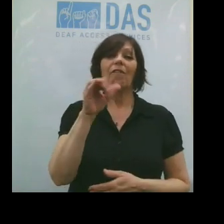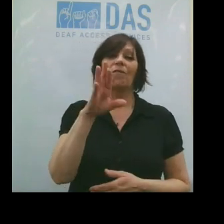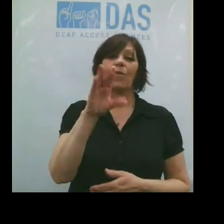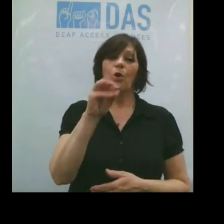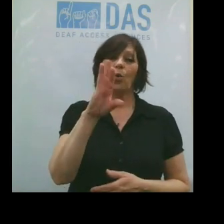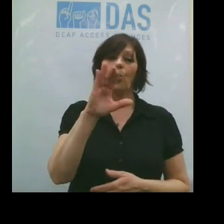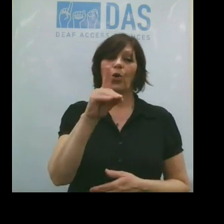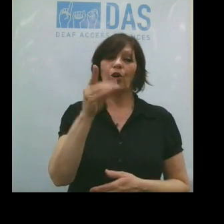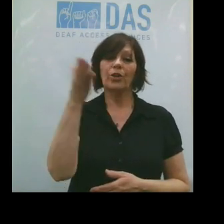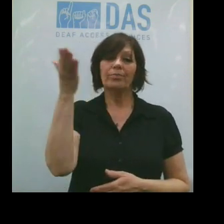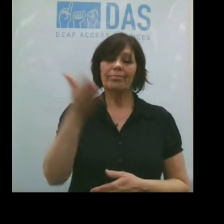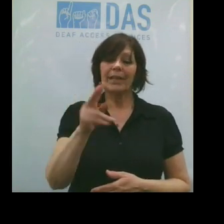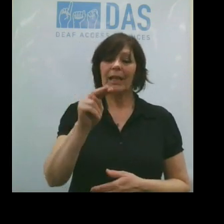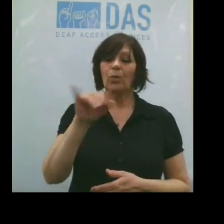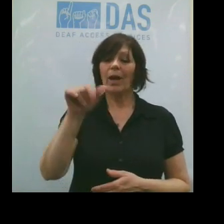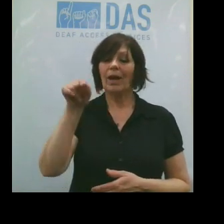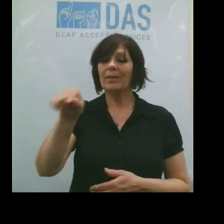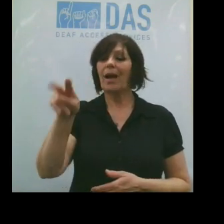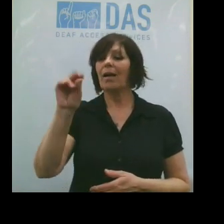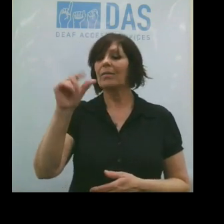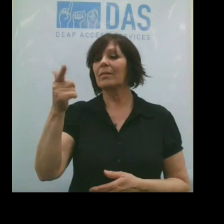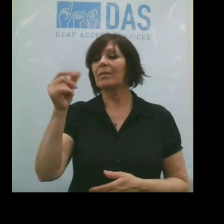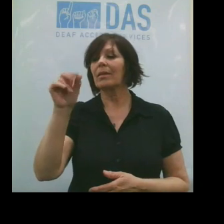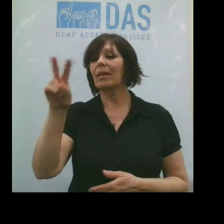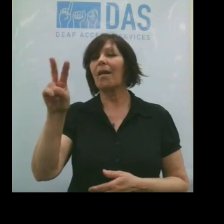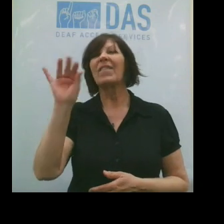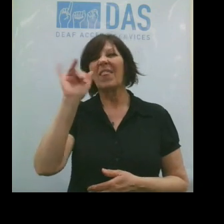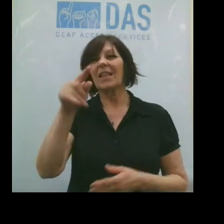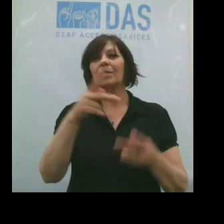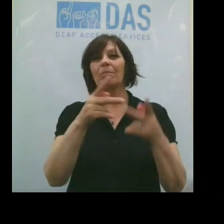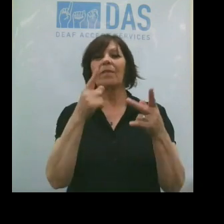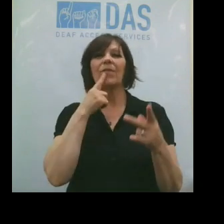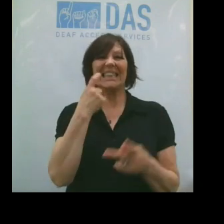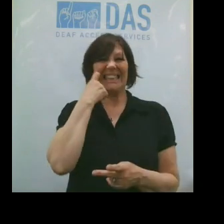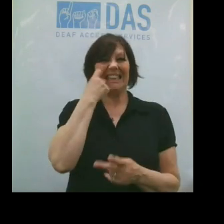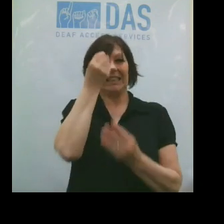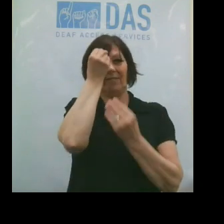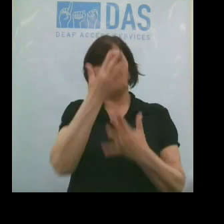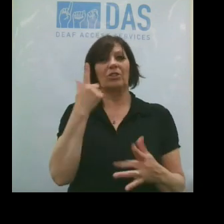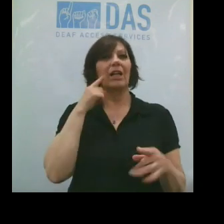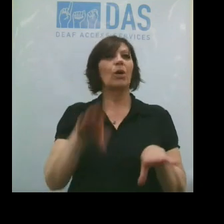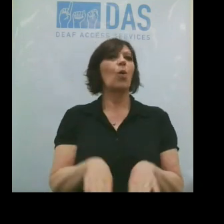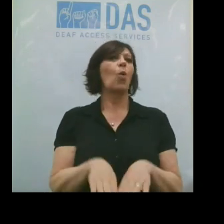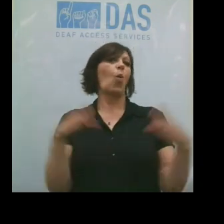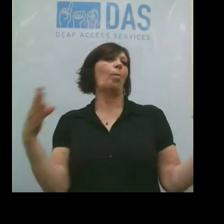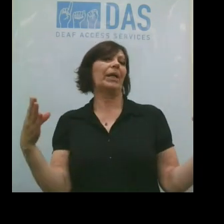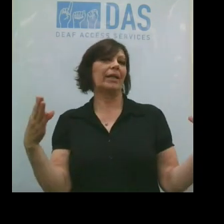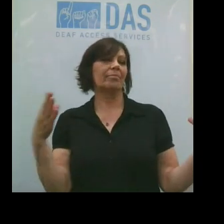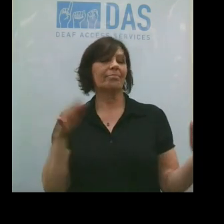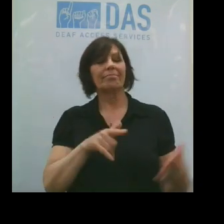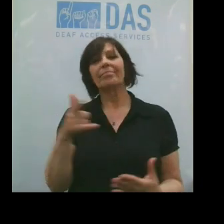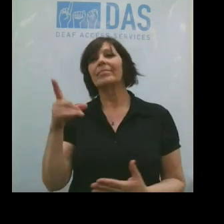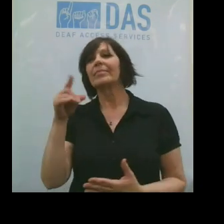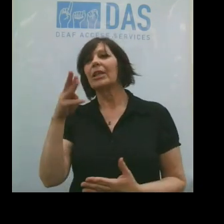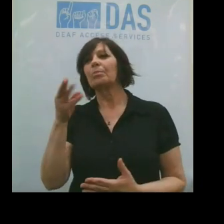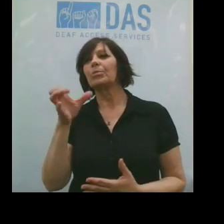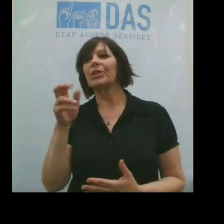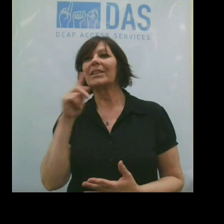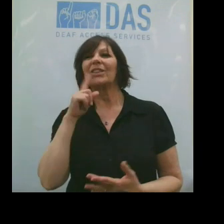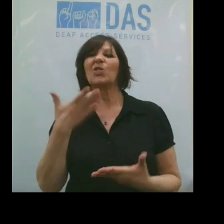forward.ny.gov. That is the site to go to for the latest information from New York State on reopening. And I'll turn it over to Dr. Burstein to